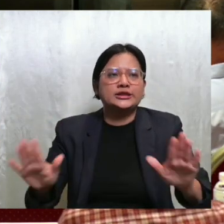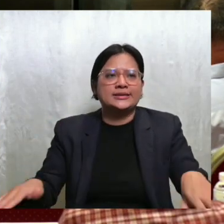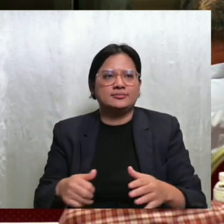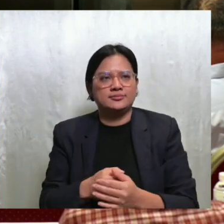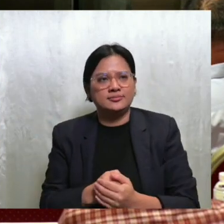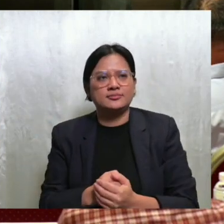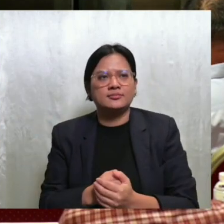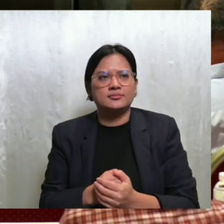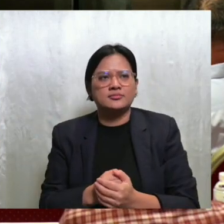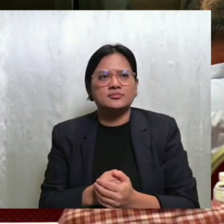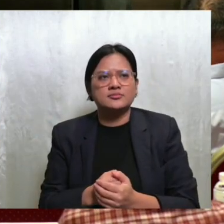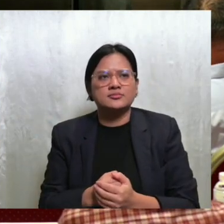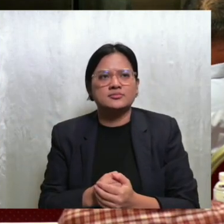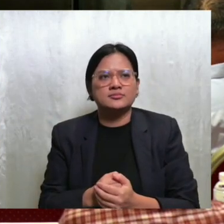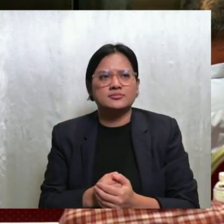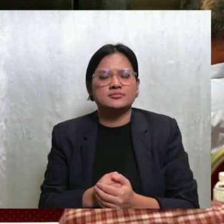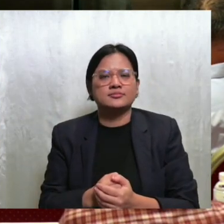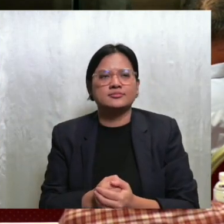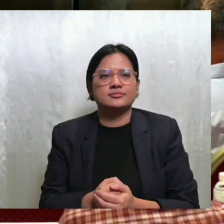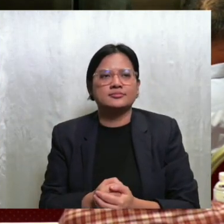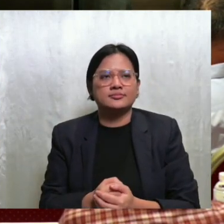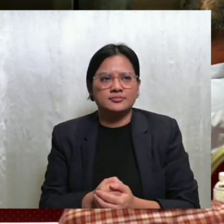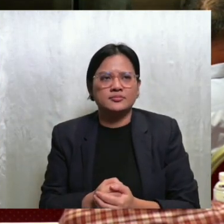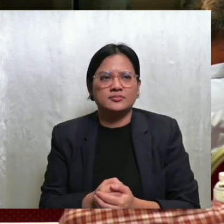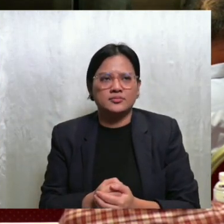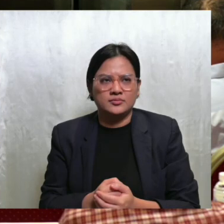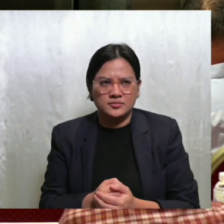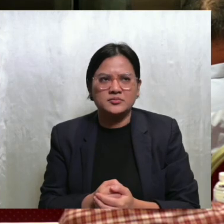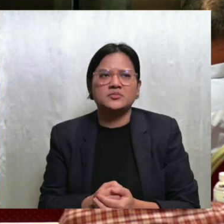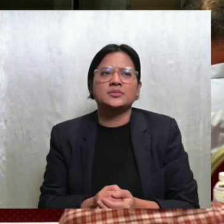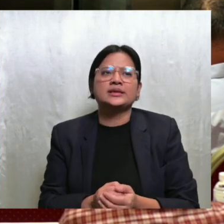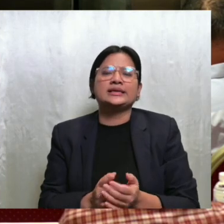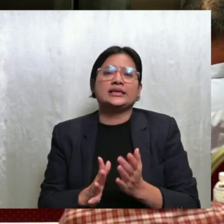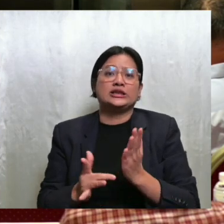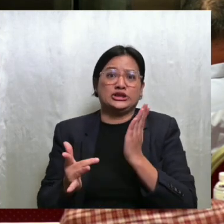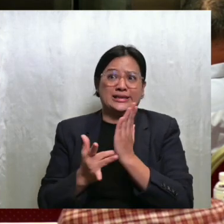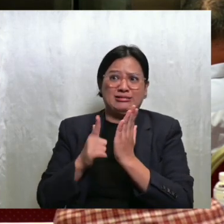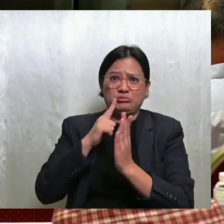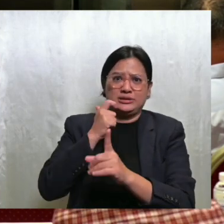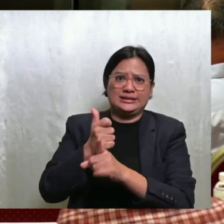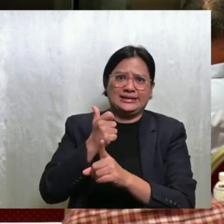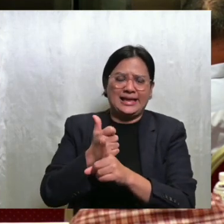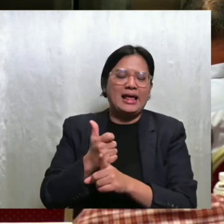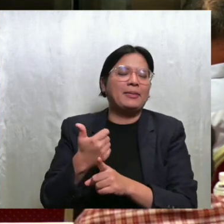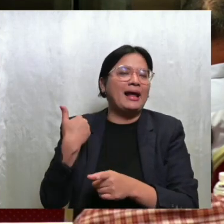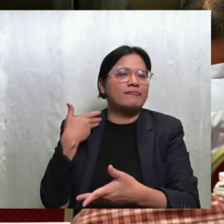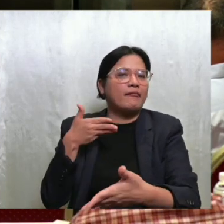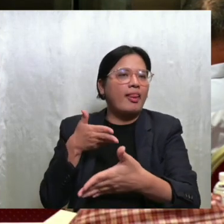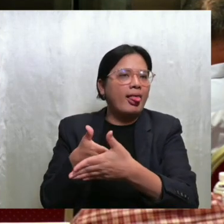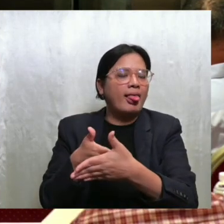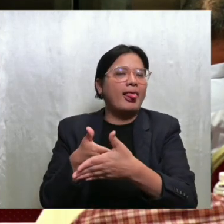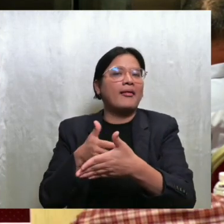resource settings that sometimes is misaligned with their infrastructural requirements or capacity